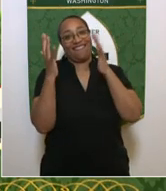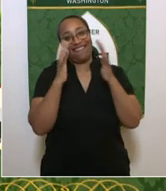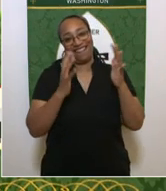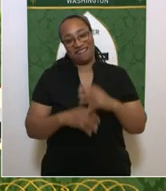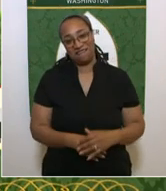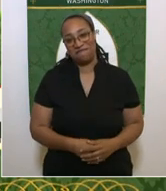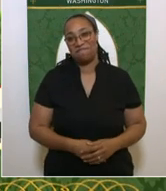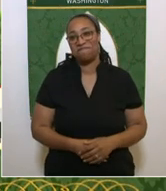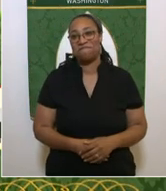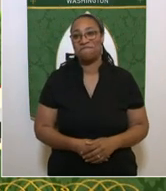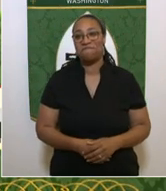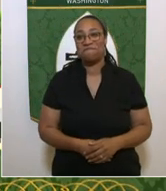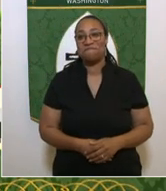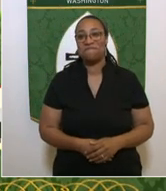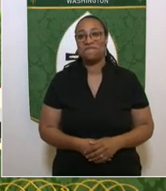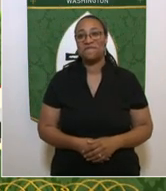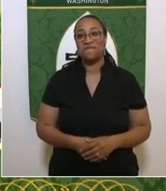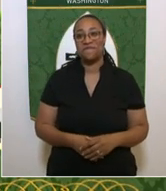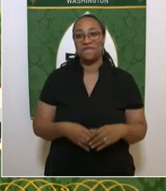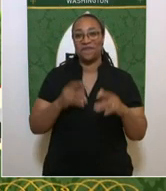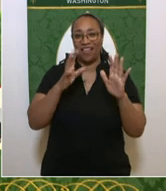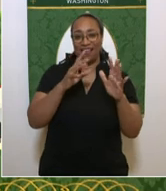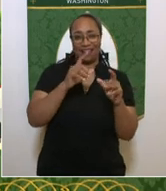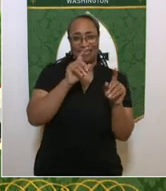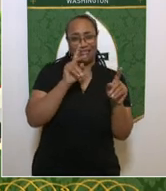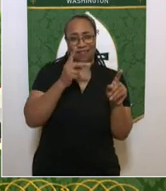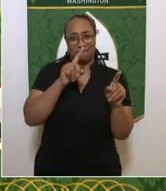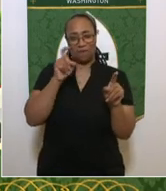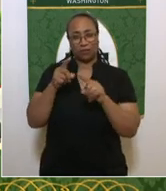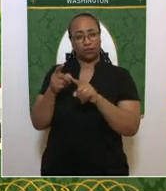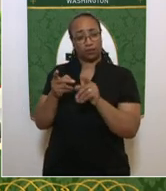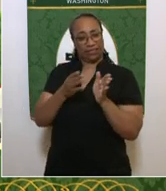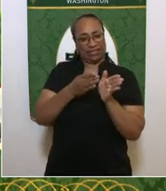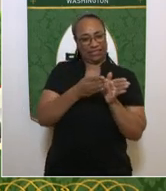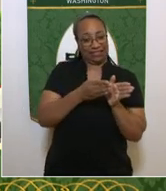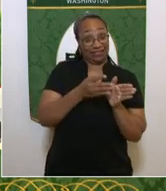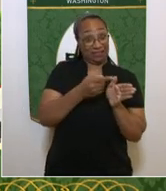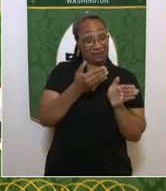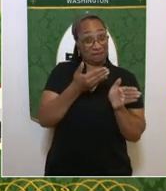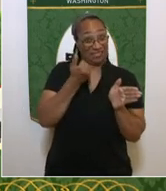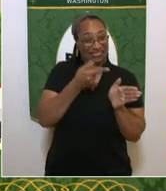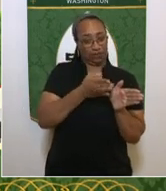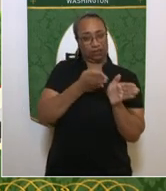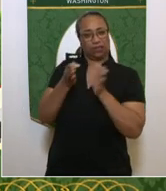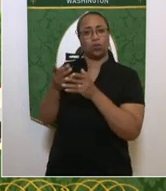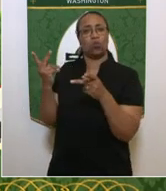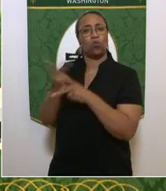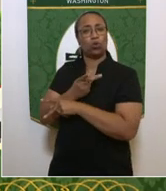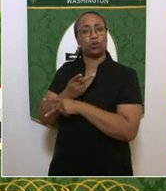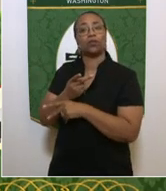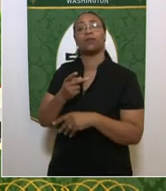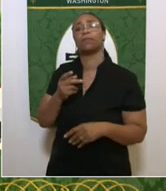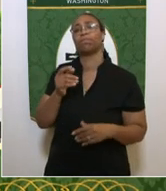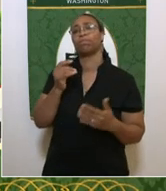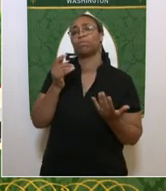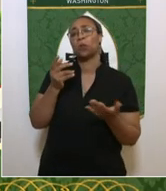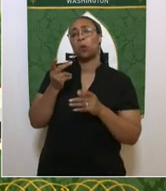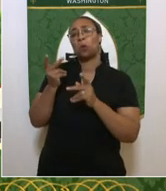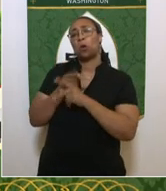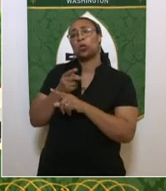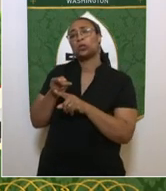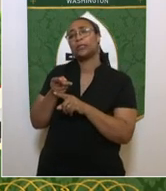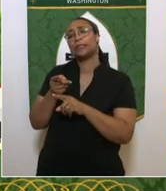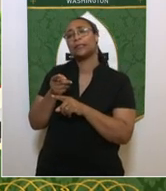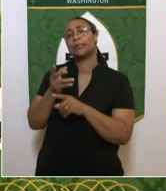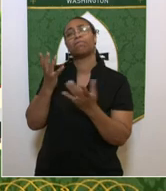So the second part of your question, I think, was the not so fun part of being mayor. And